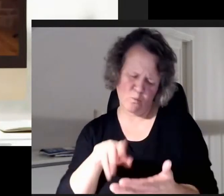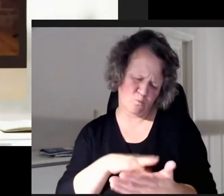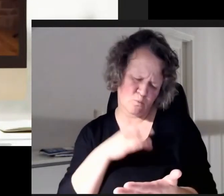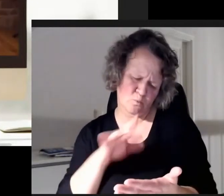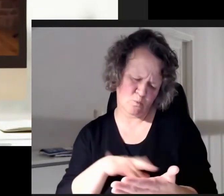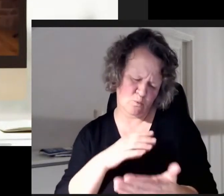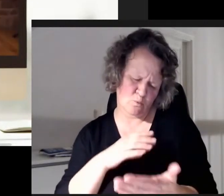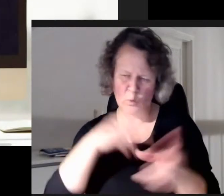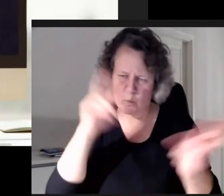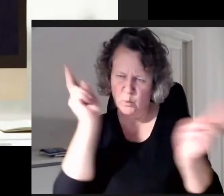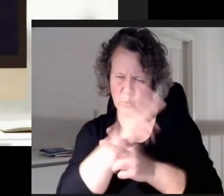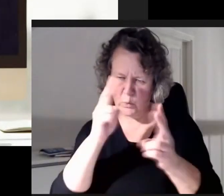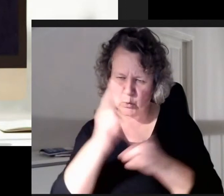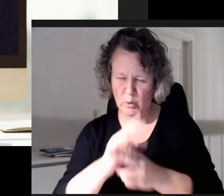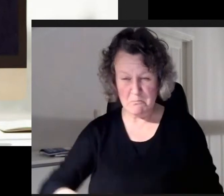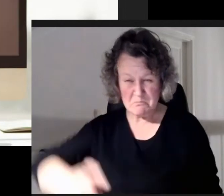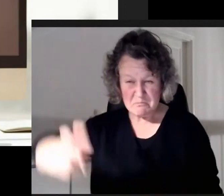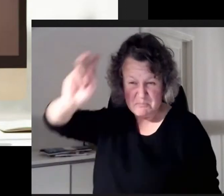let's change to